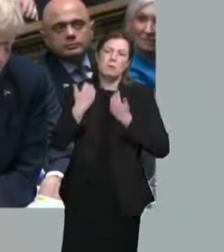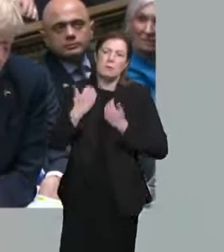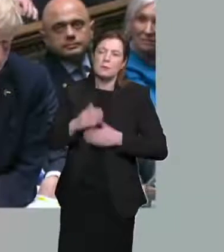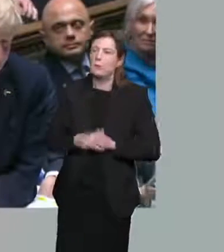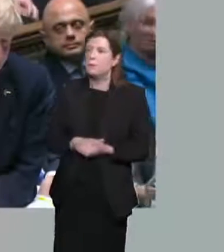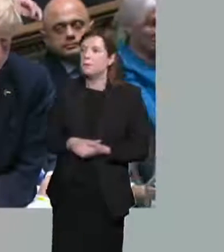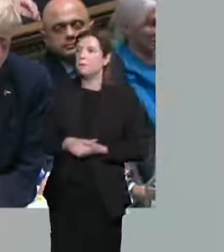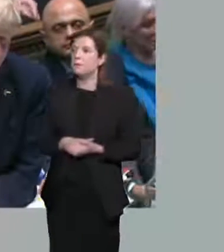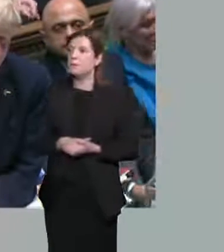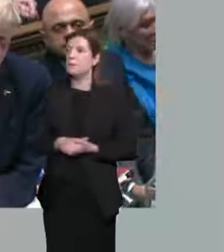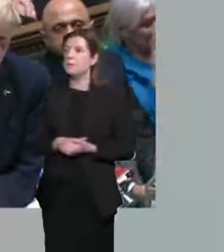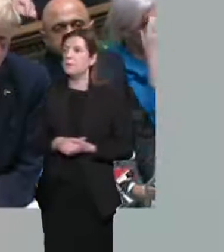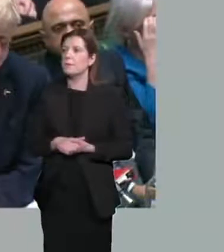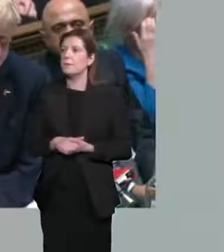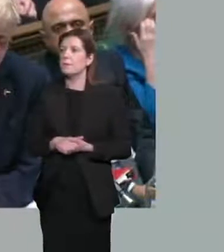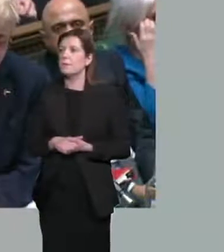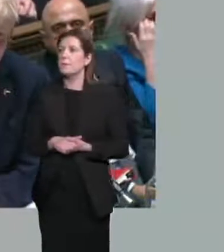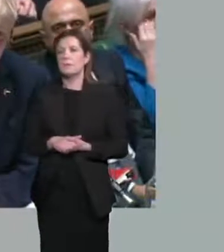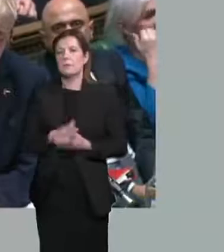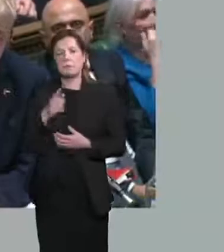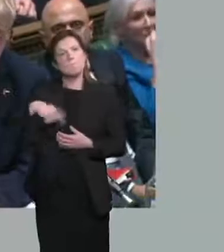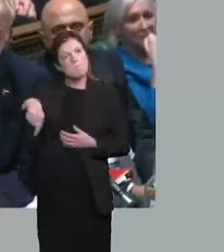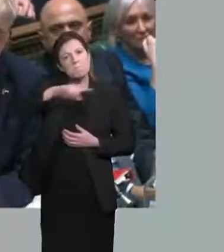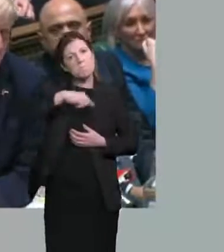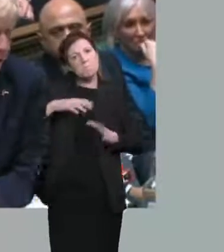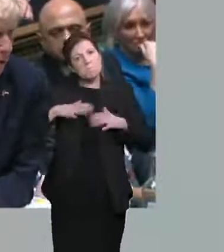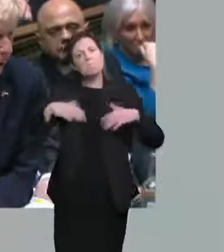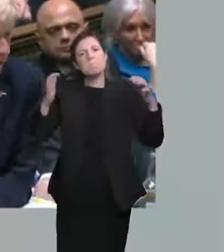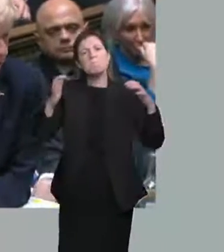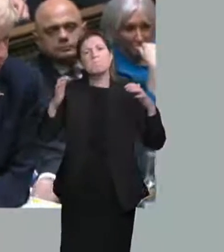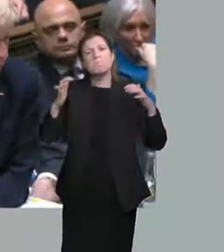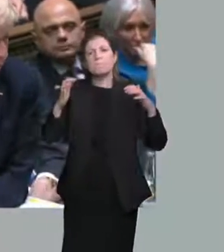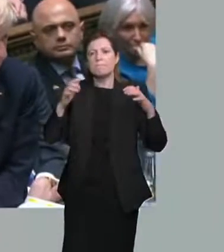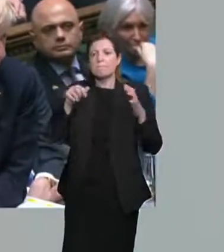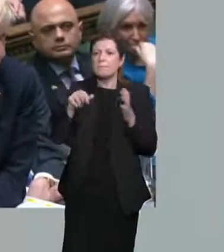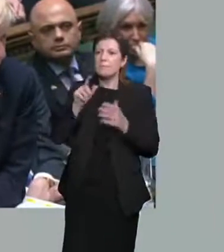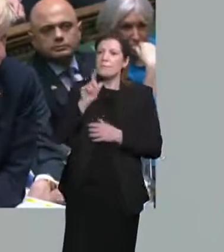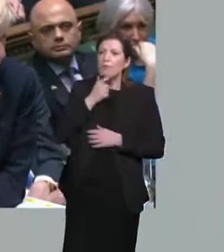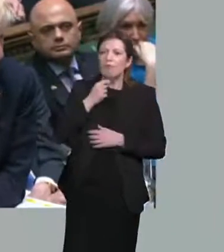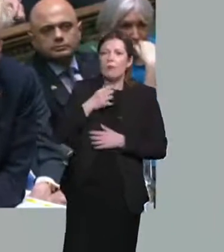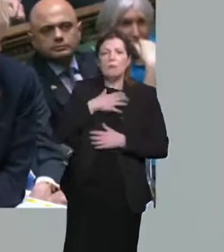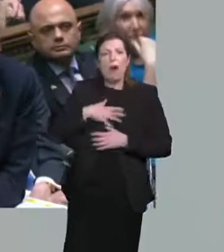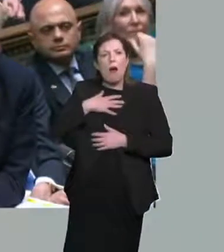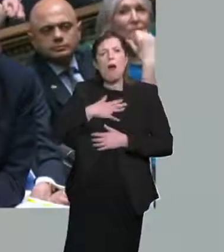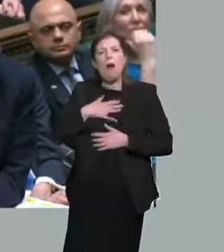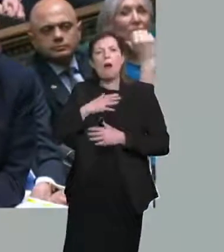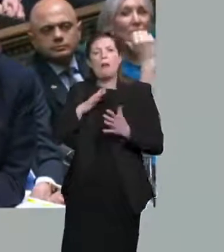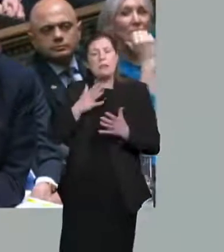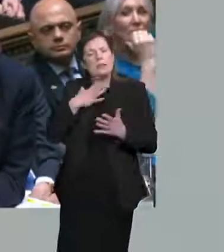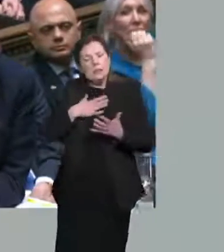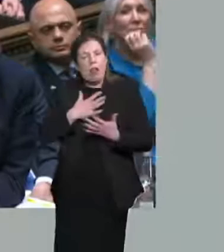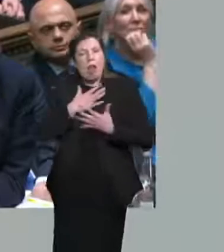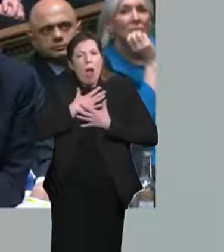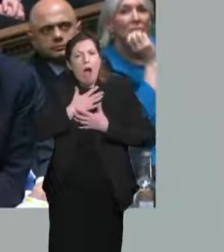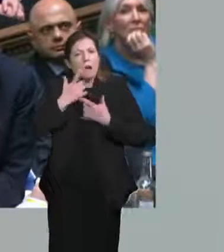those issues that the whole House is coming to realise is one that requires extreme sensitivity, tact, love